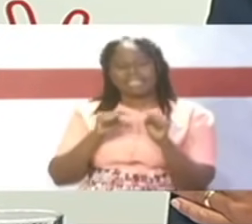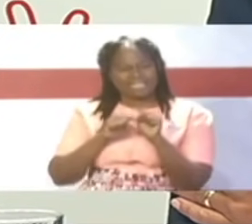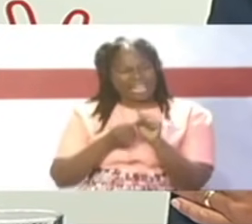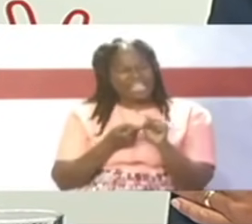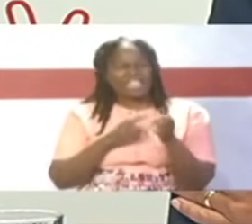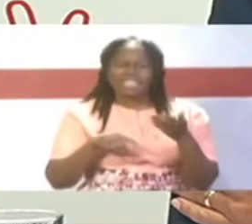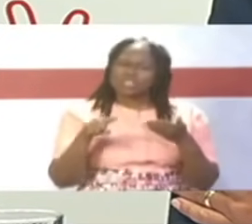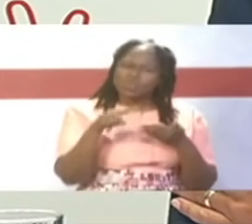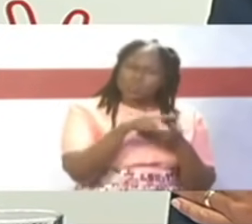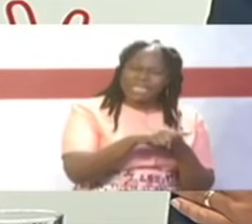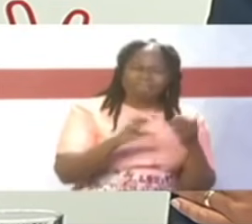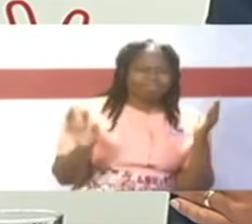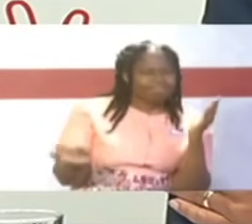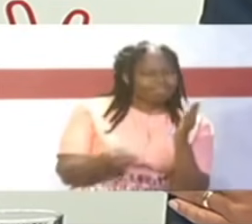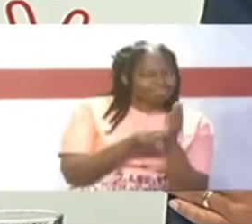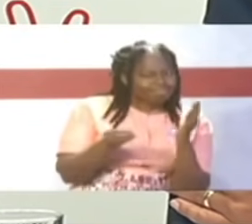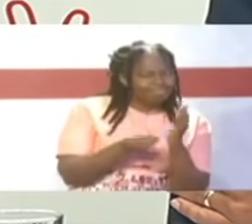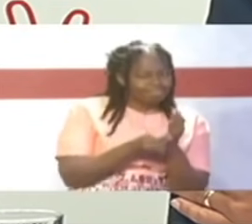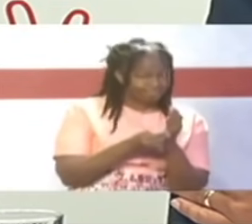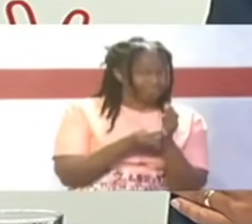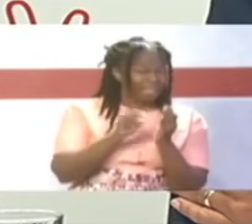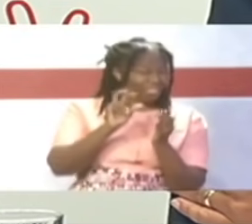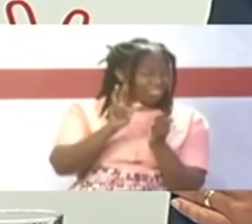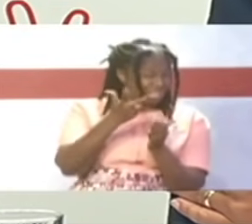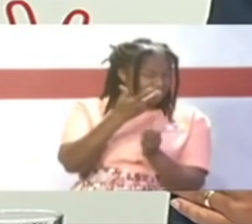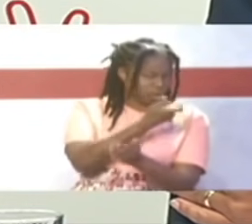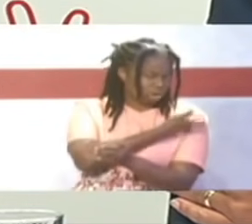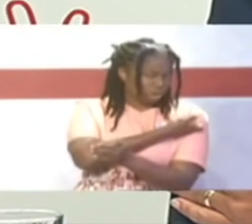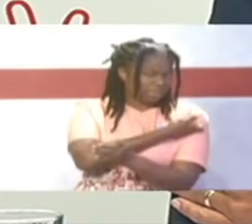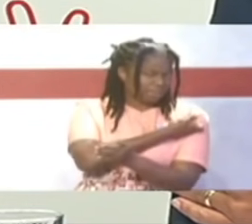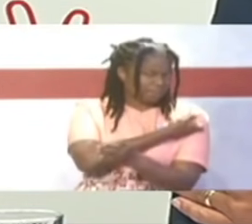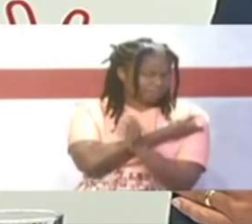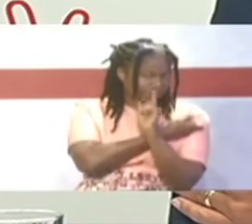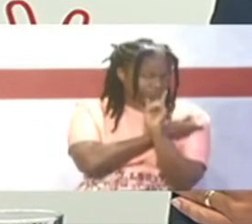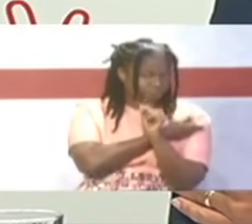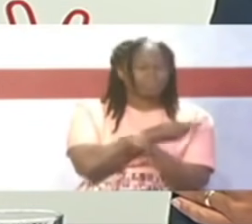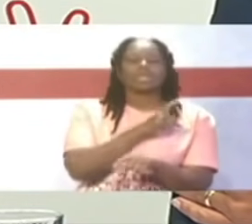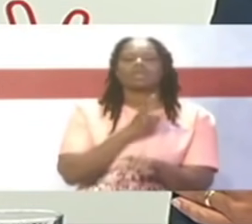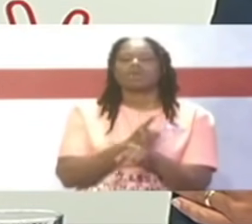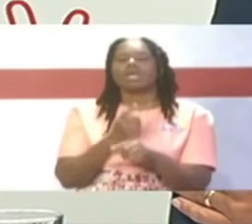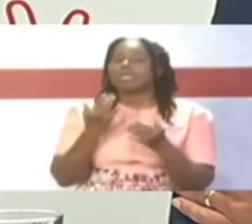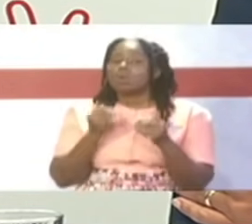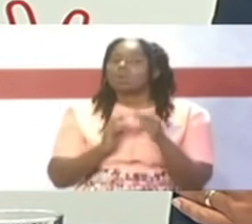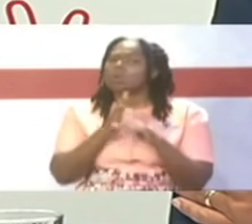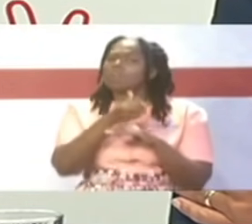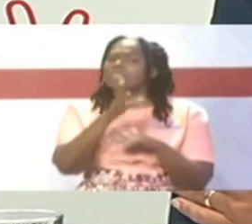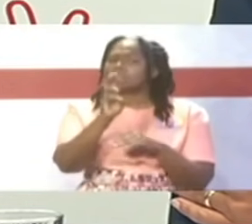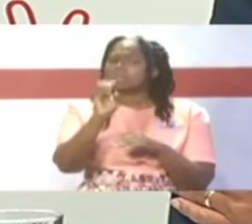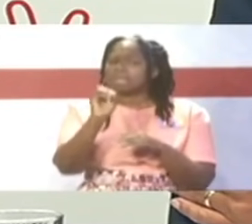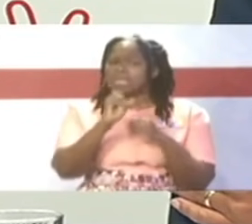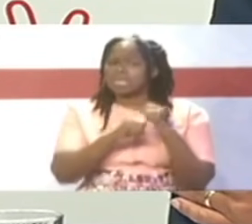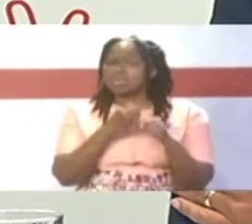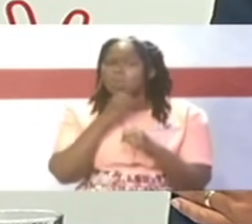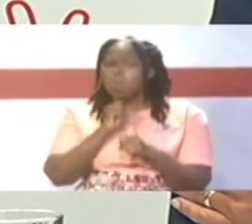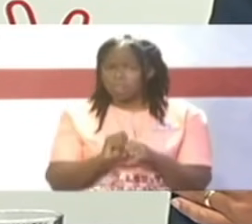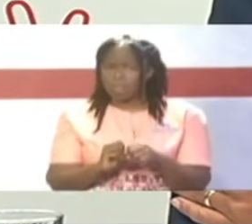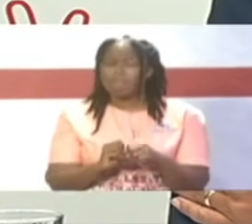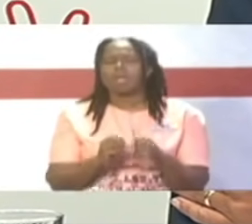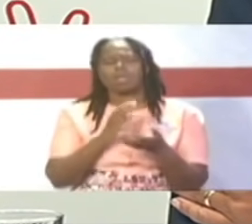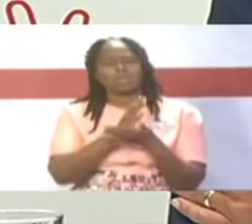a message to the over 60s, which we will have a lot, who received